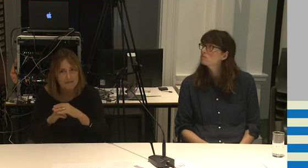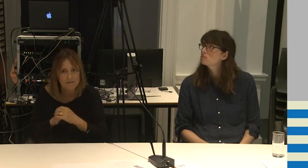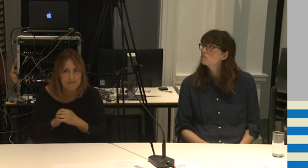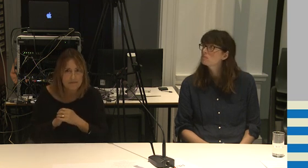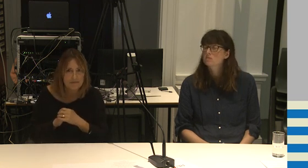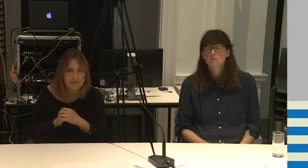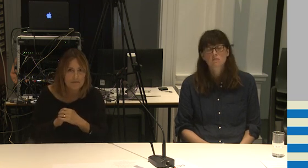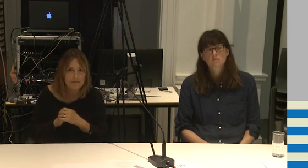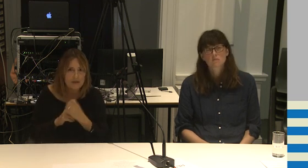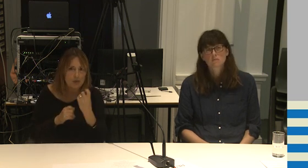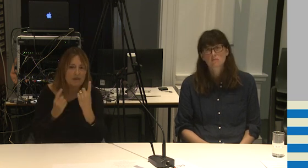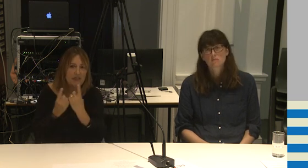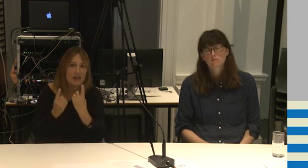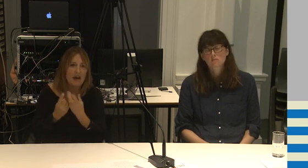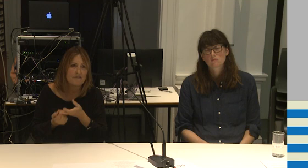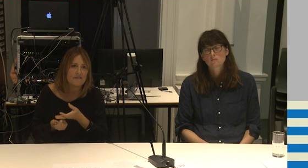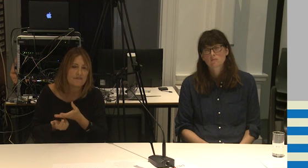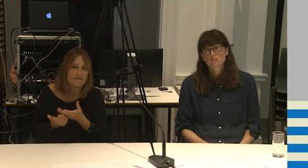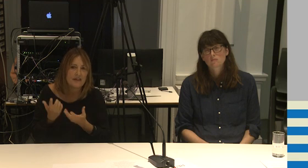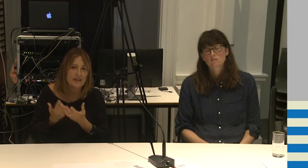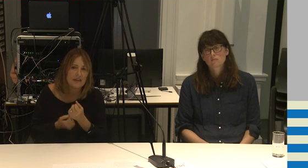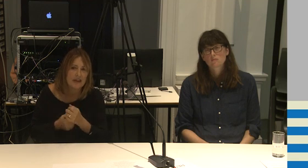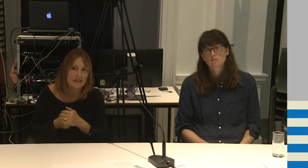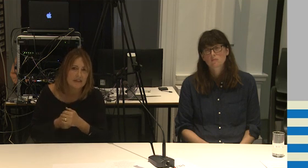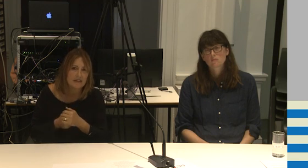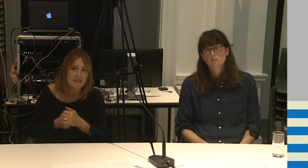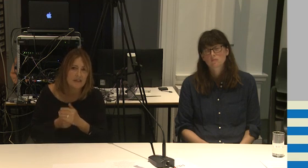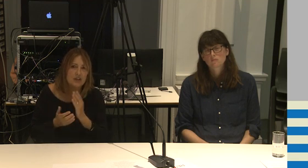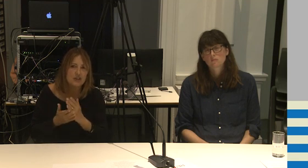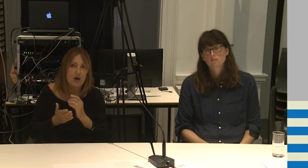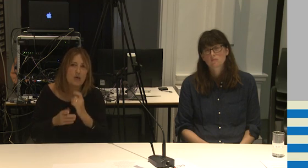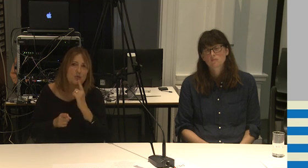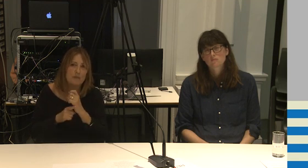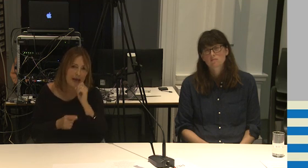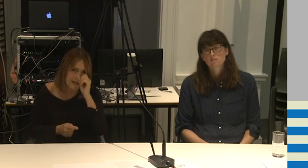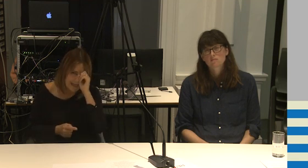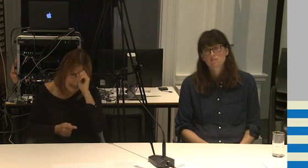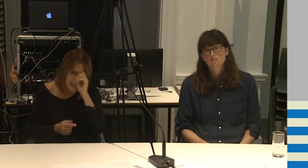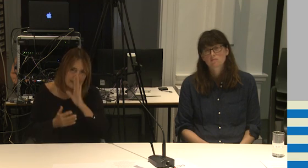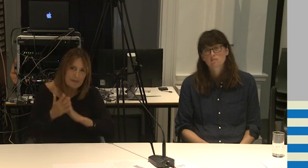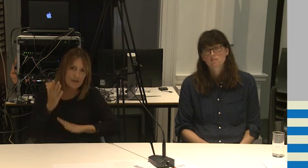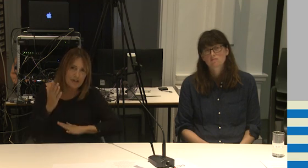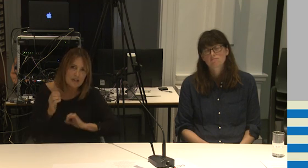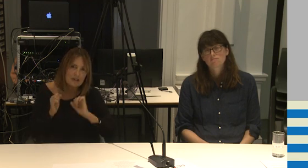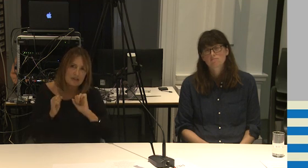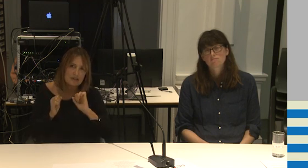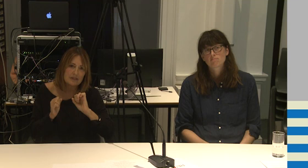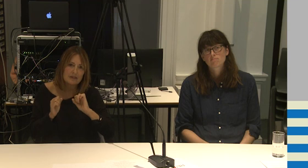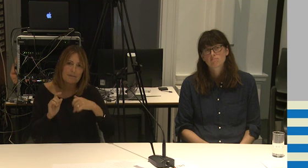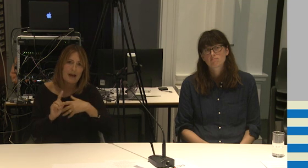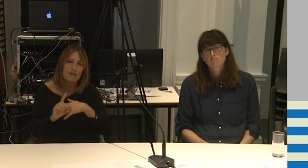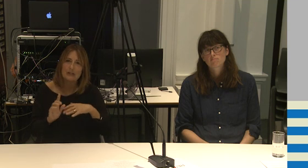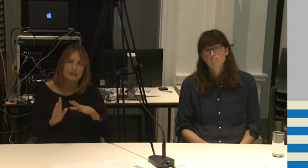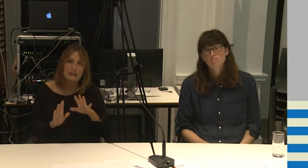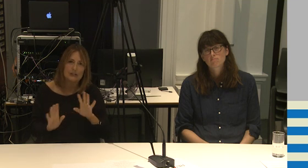is one of the things that I've gained. So this whole experiential background is complex rather than